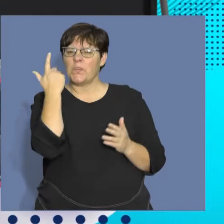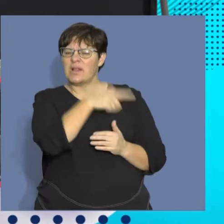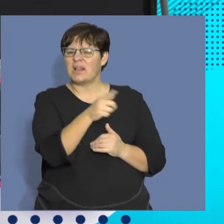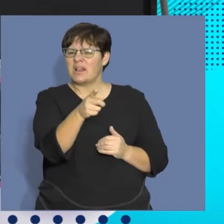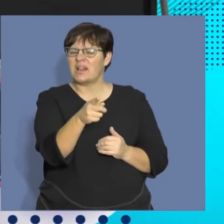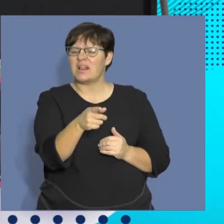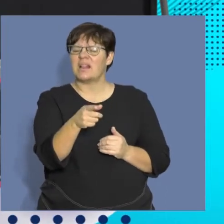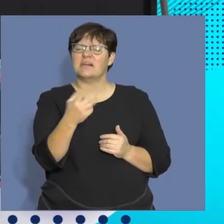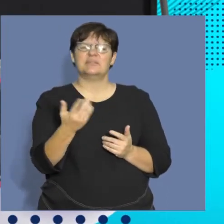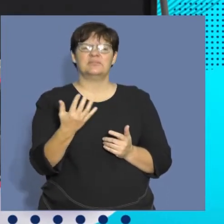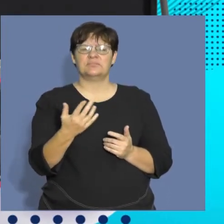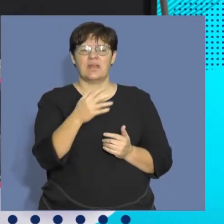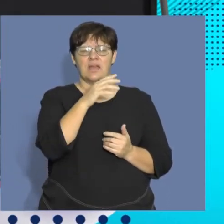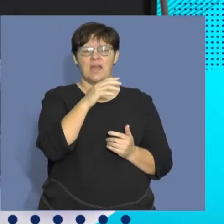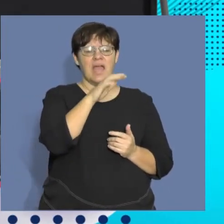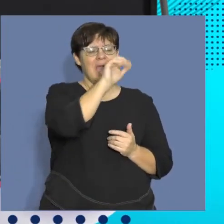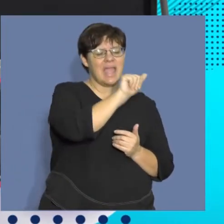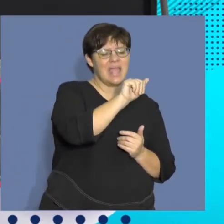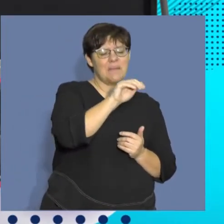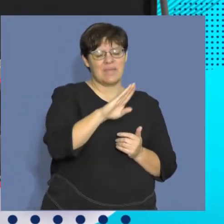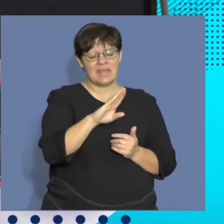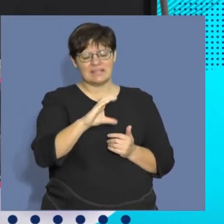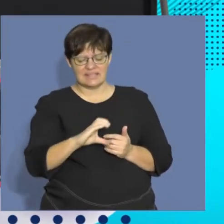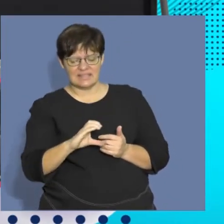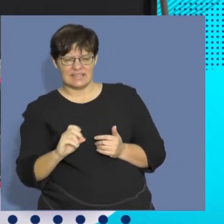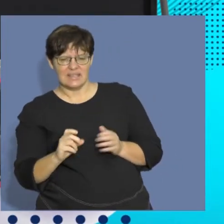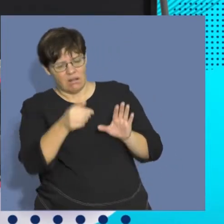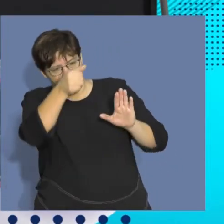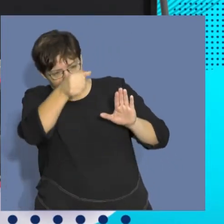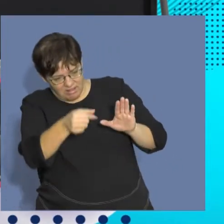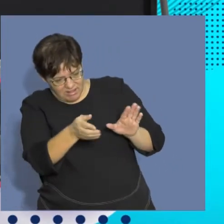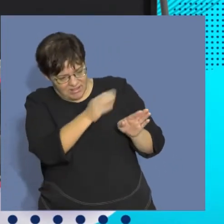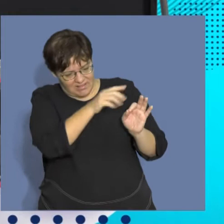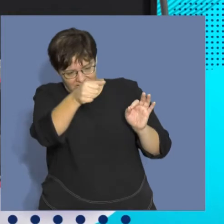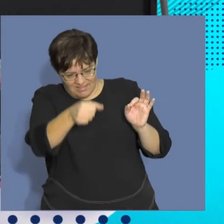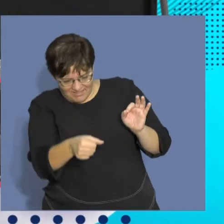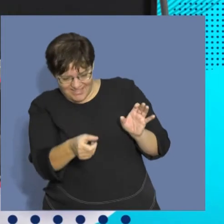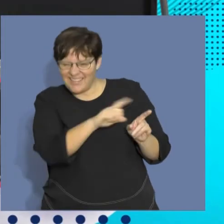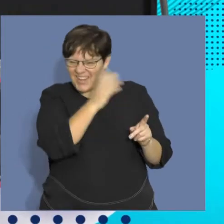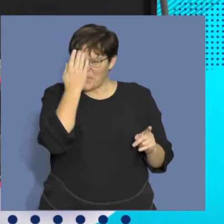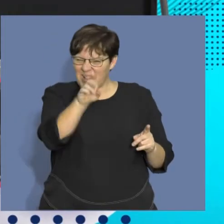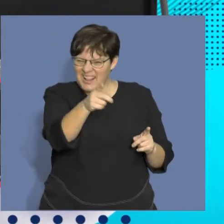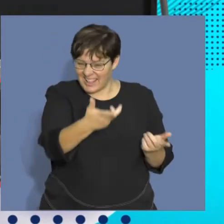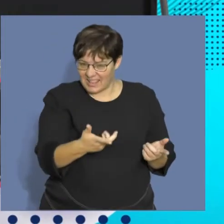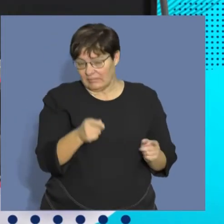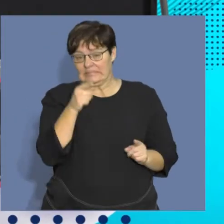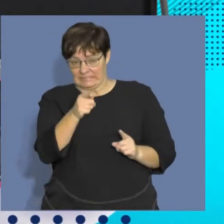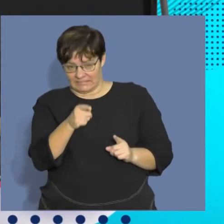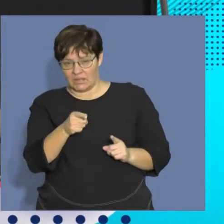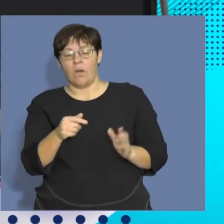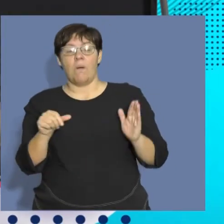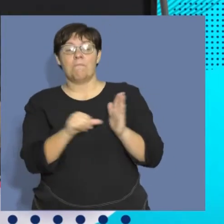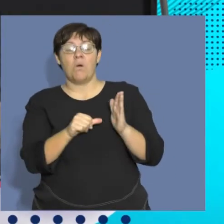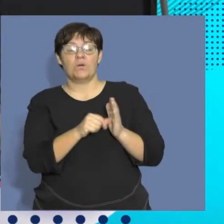notebooks that is alphabetized or it has a little index. And when we get to one of